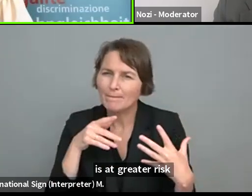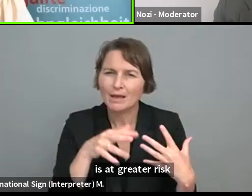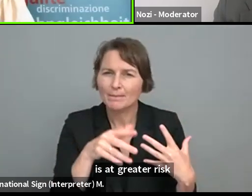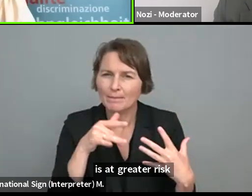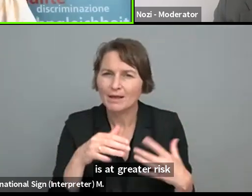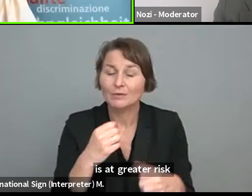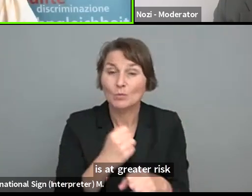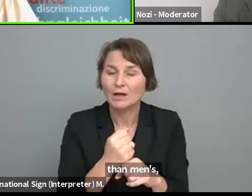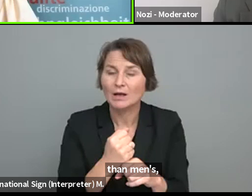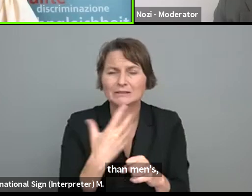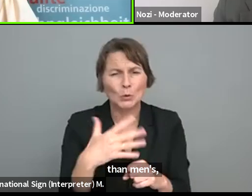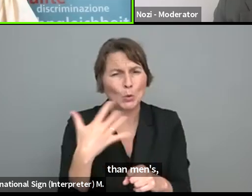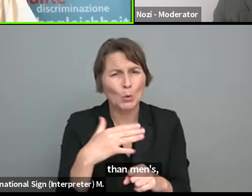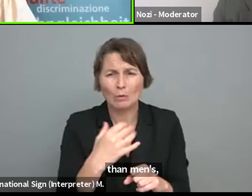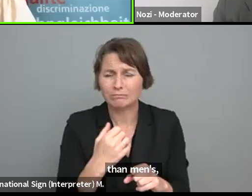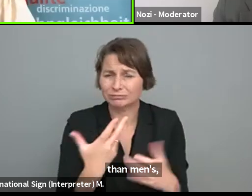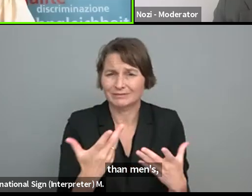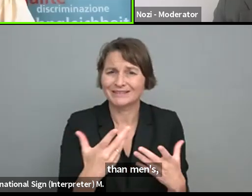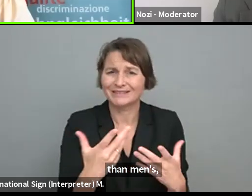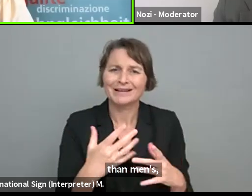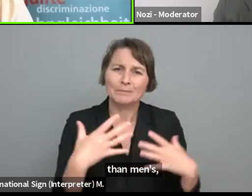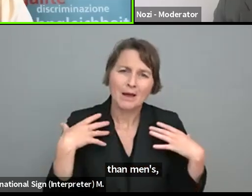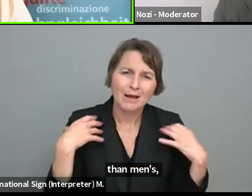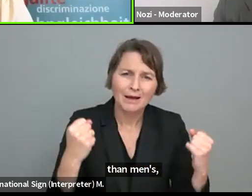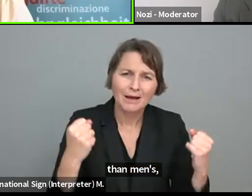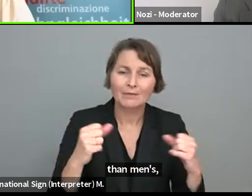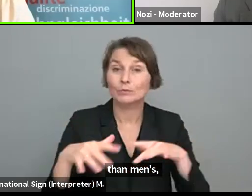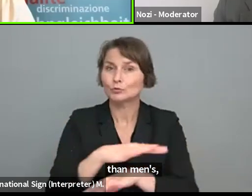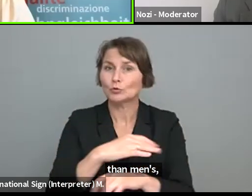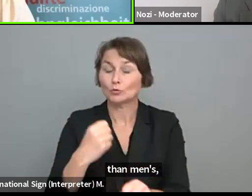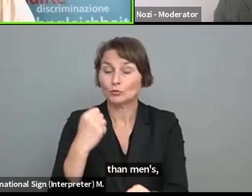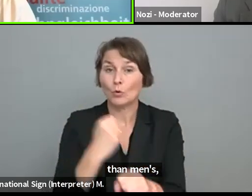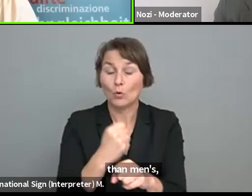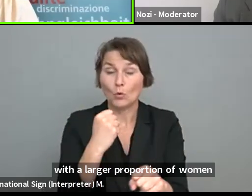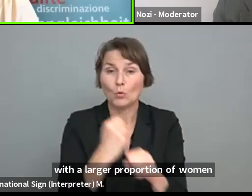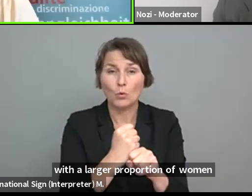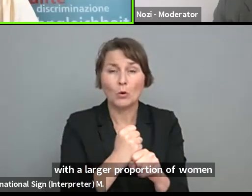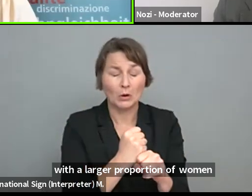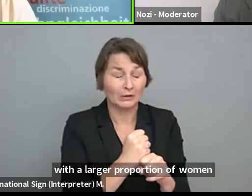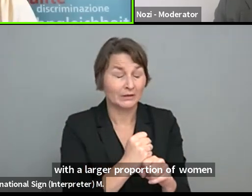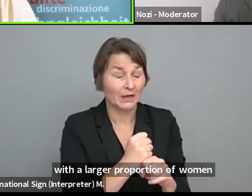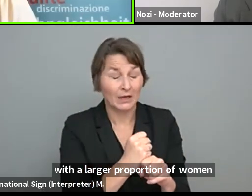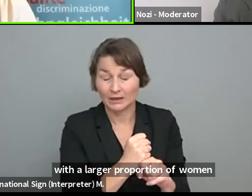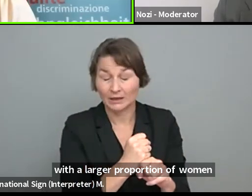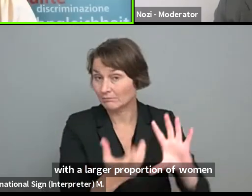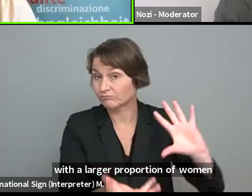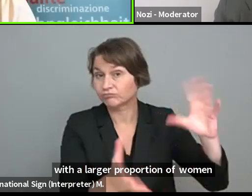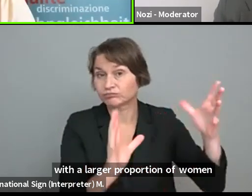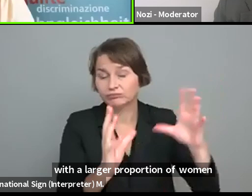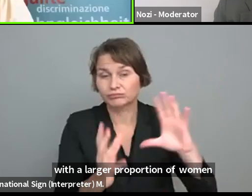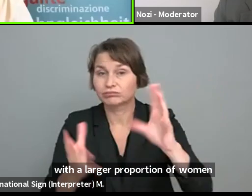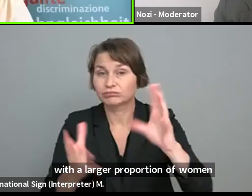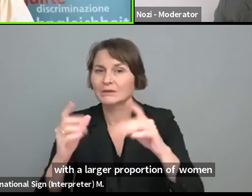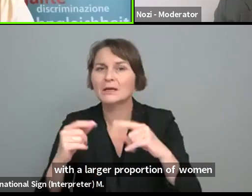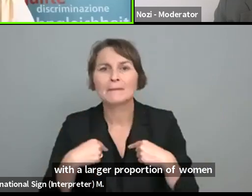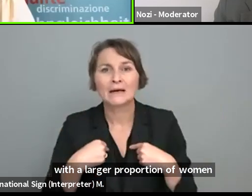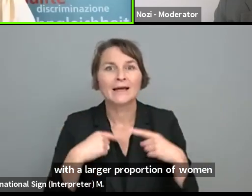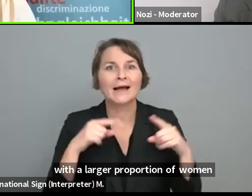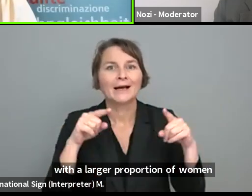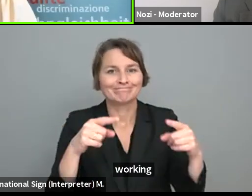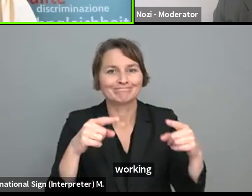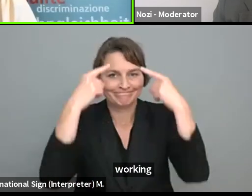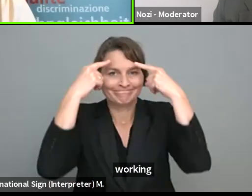health and social work, it has also been a somber reminder of how these jobs are too